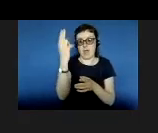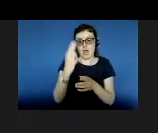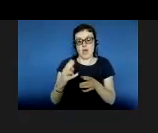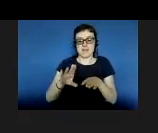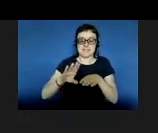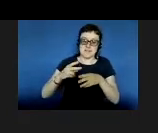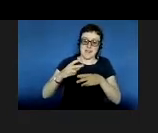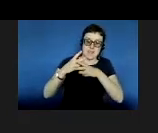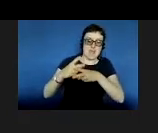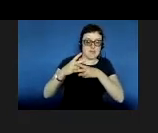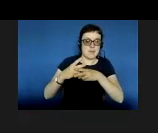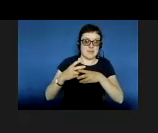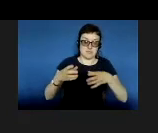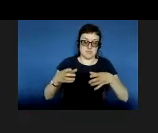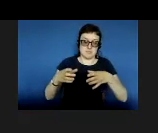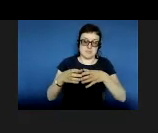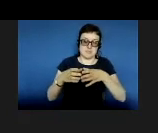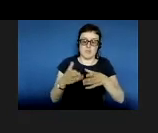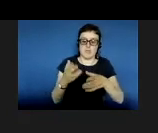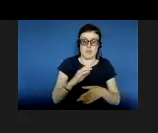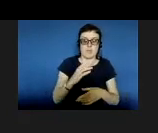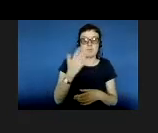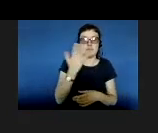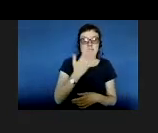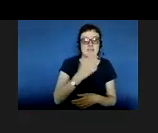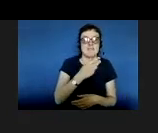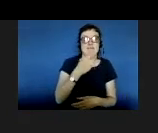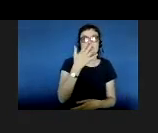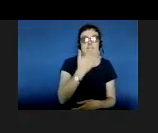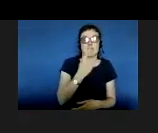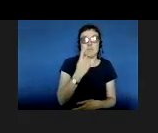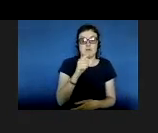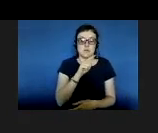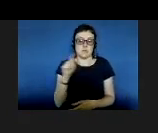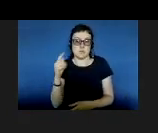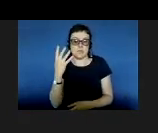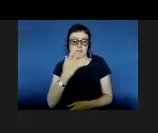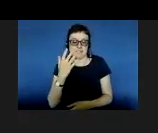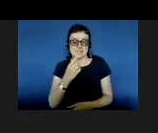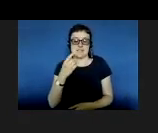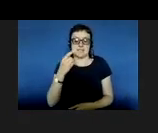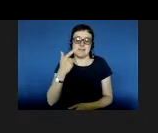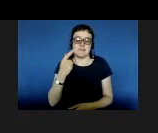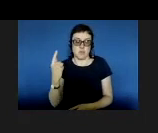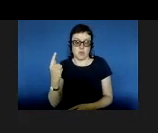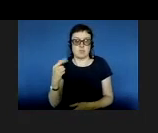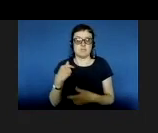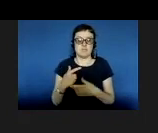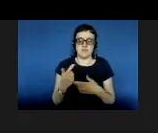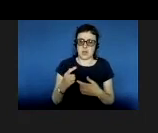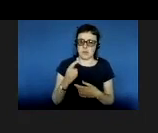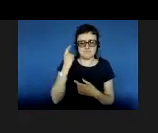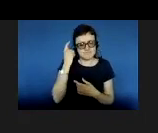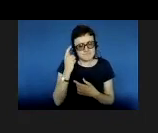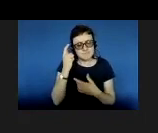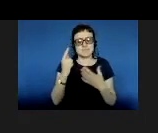and 1971. And the project involved a series of consultation sessions with outside-in artists, which looked at innovative ways